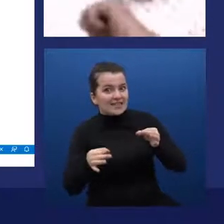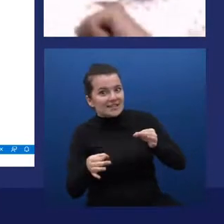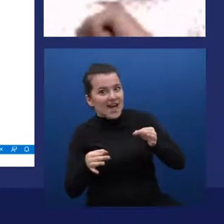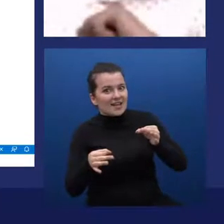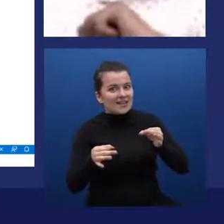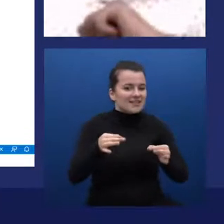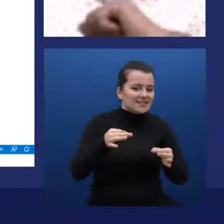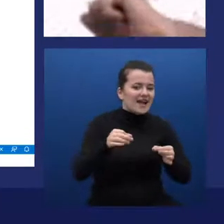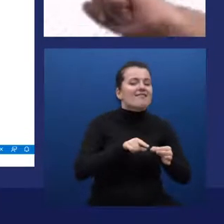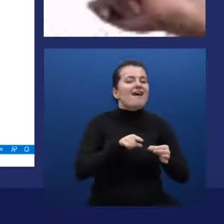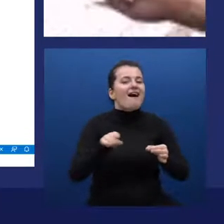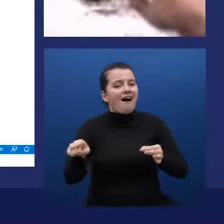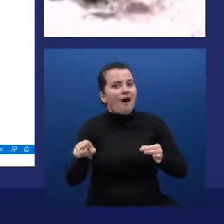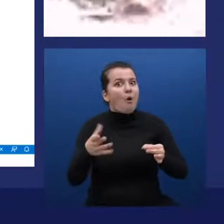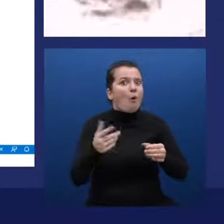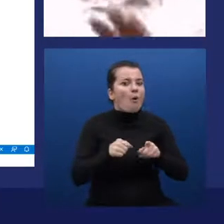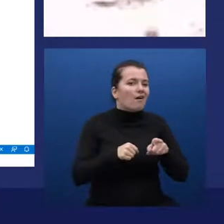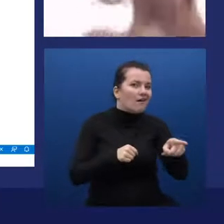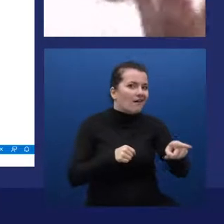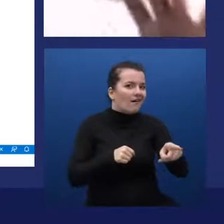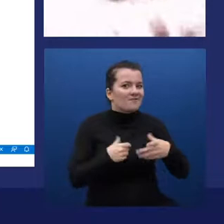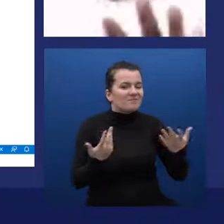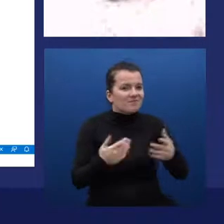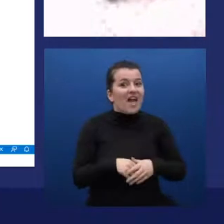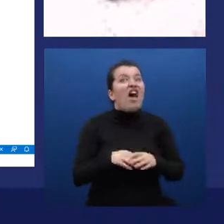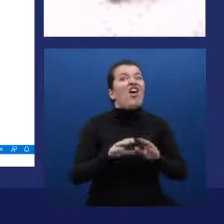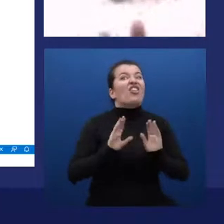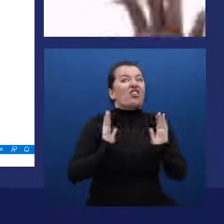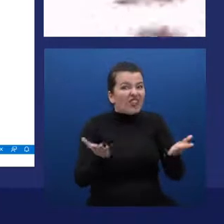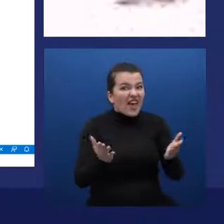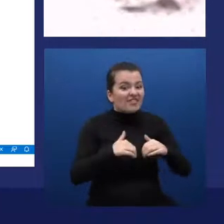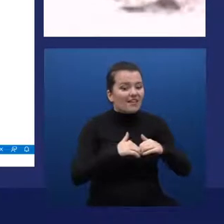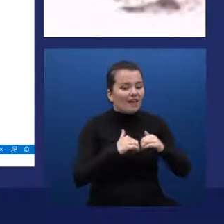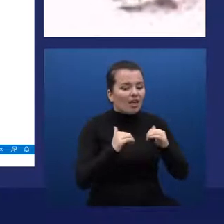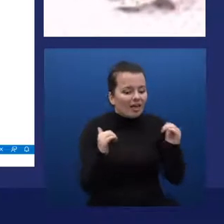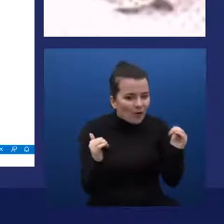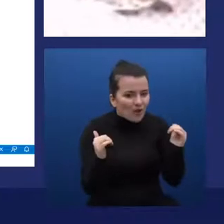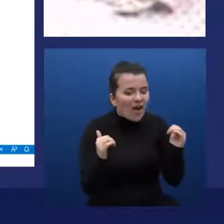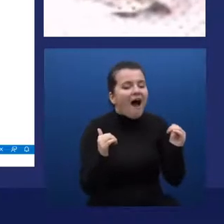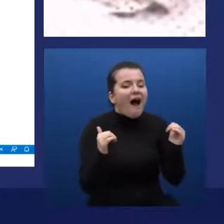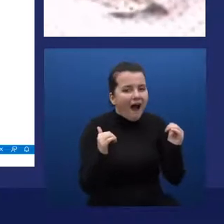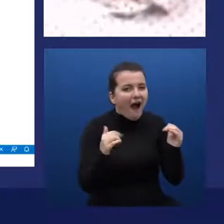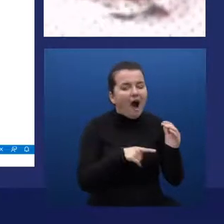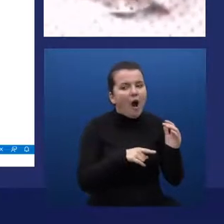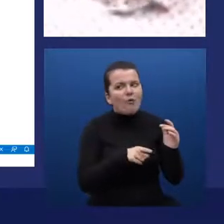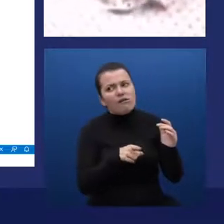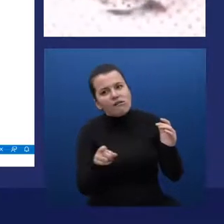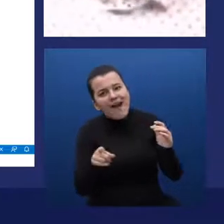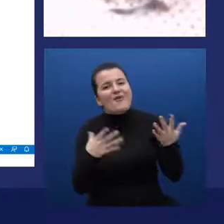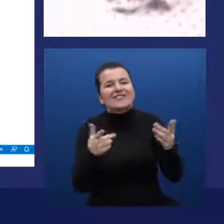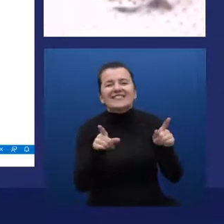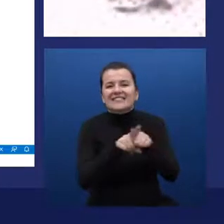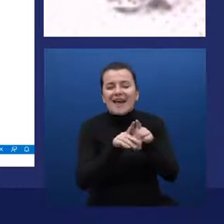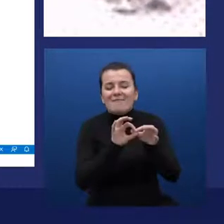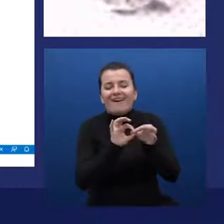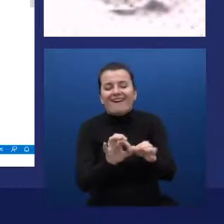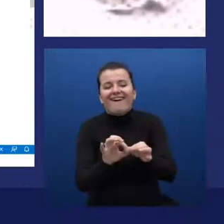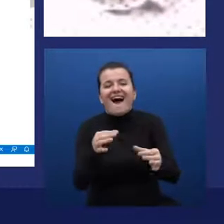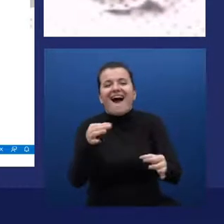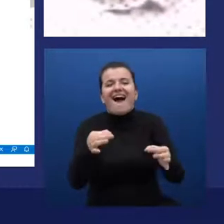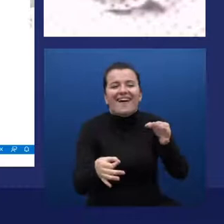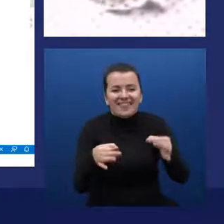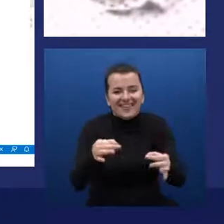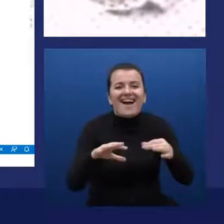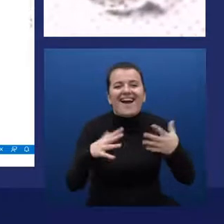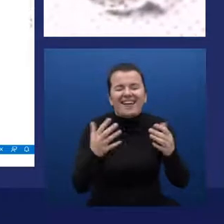immediately understand why we need to understand how it works in order to make ethical choices. So basically, when